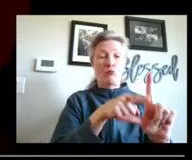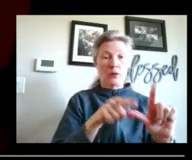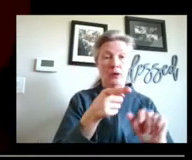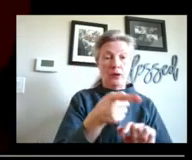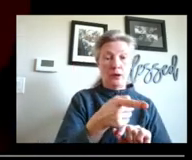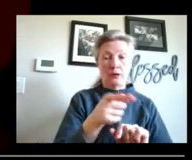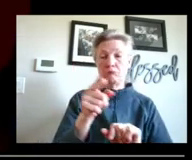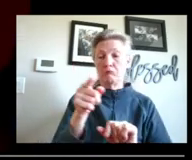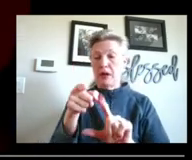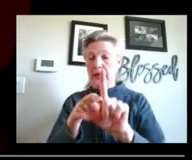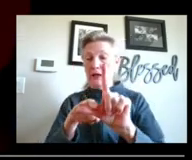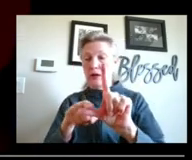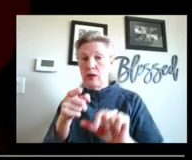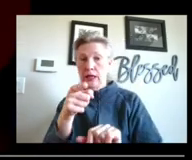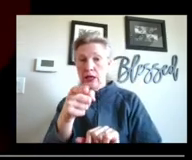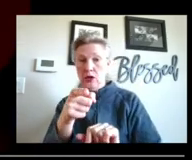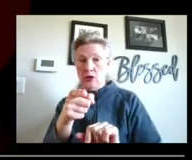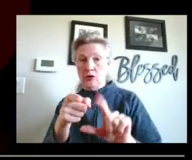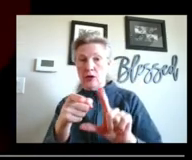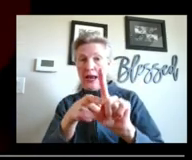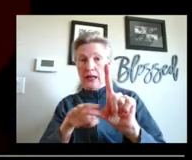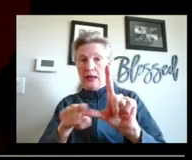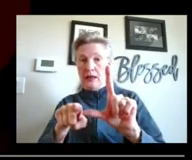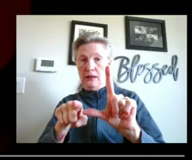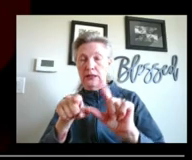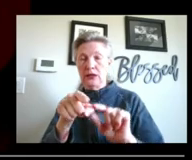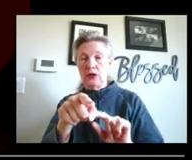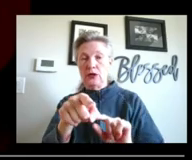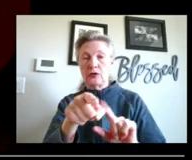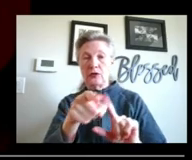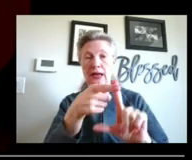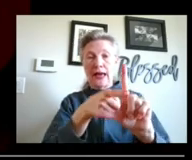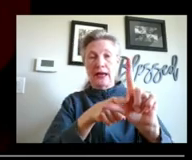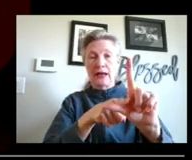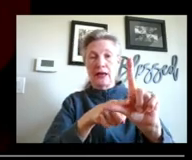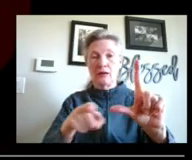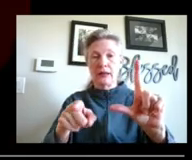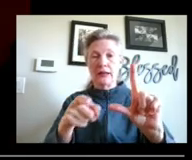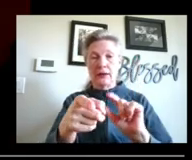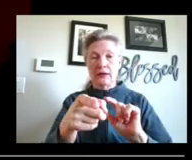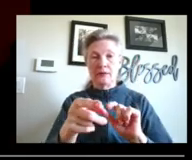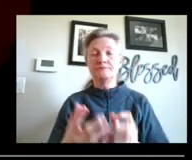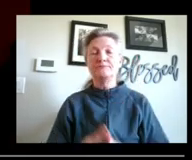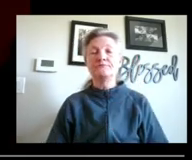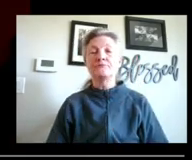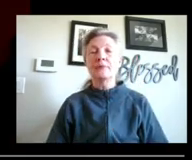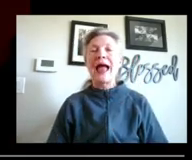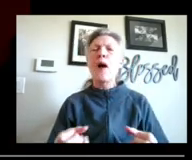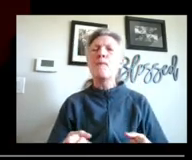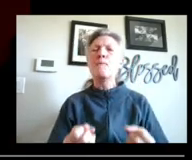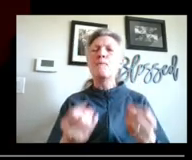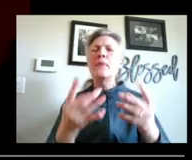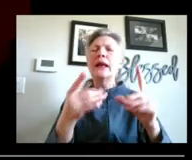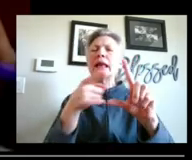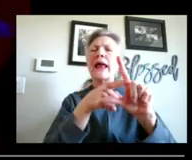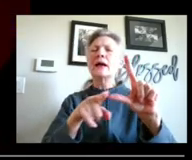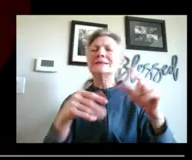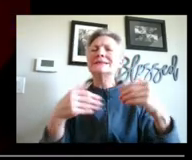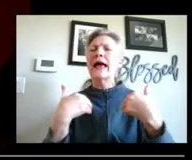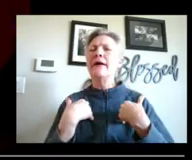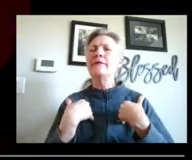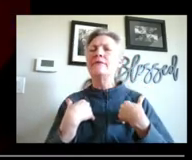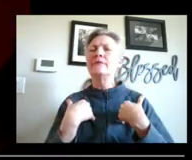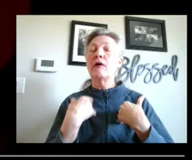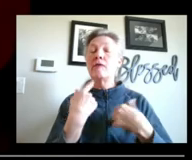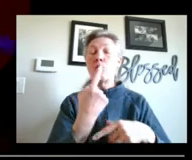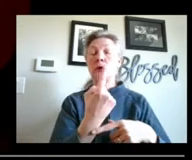space where they form an angle. Okay, so down here, all of those